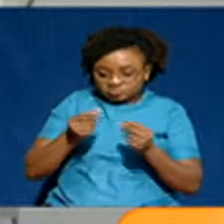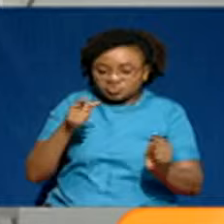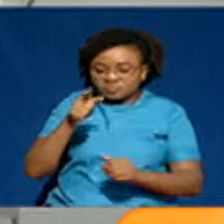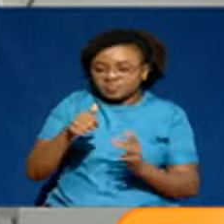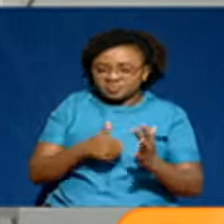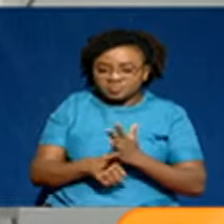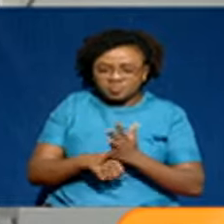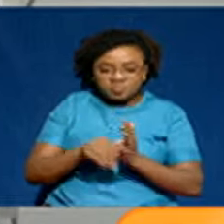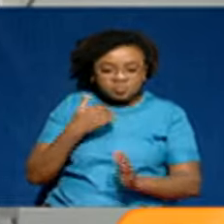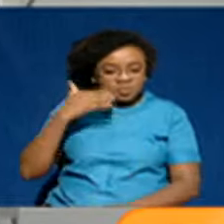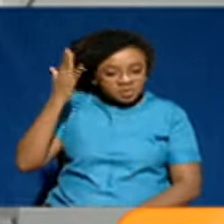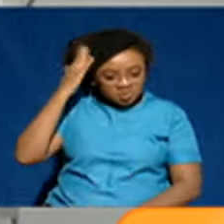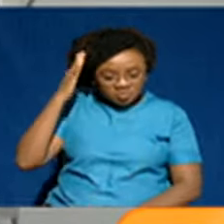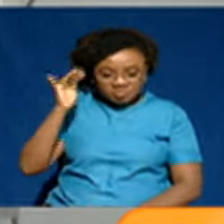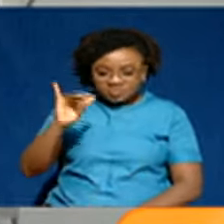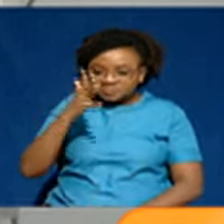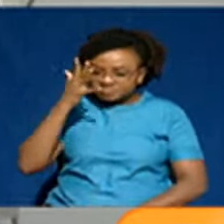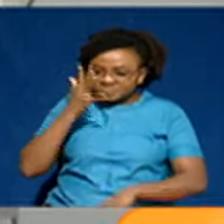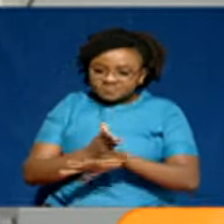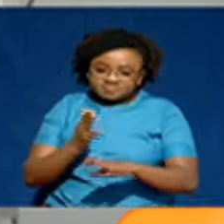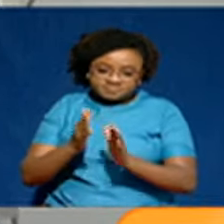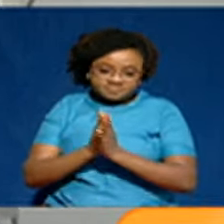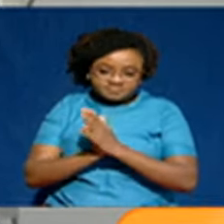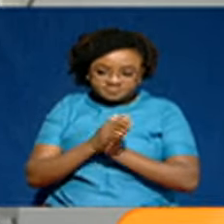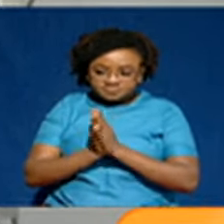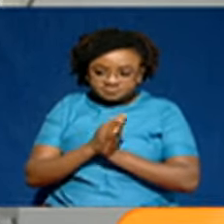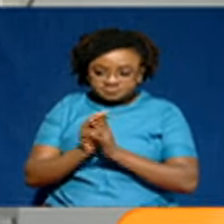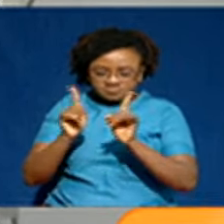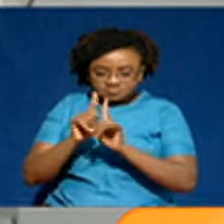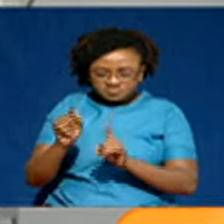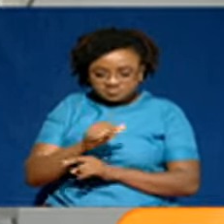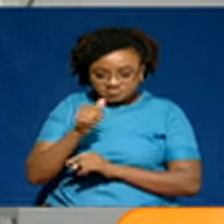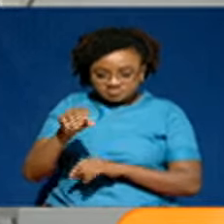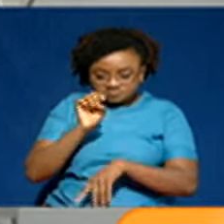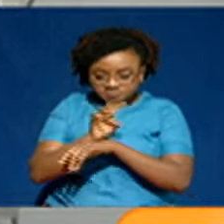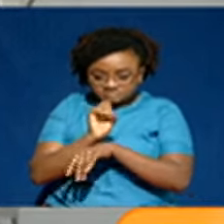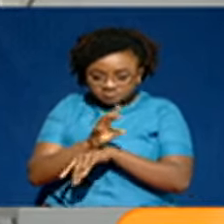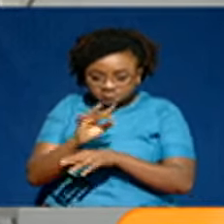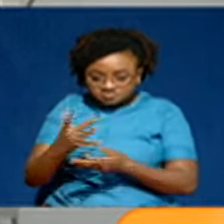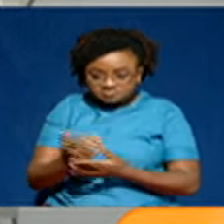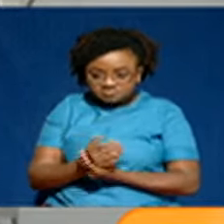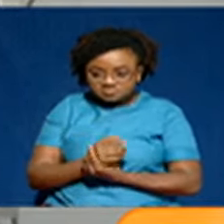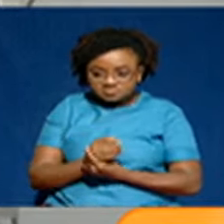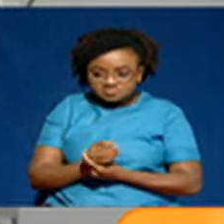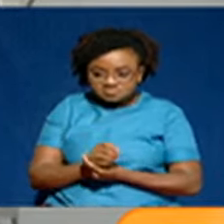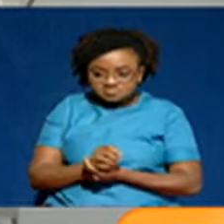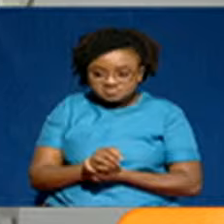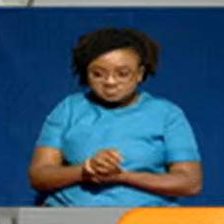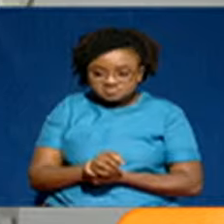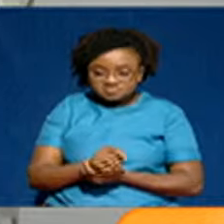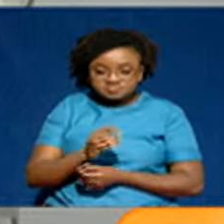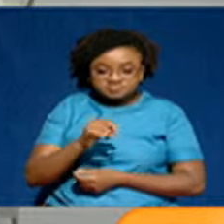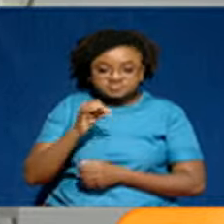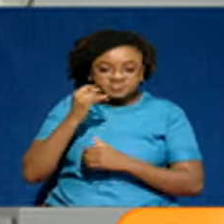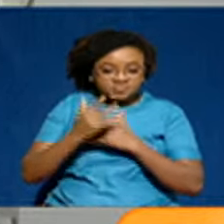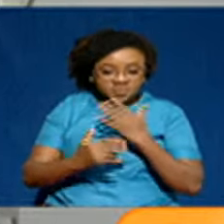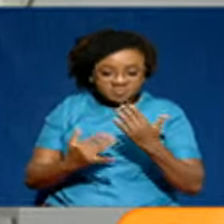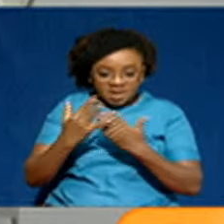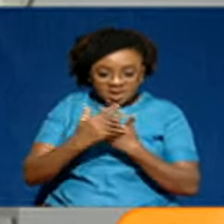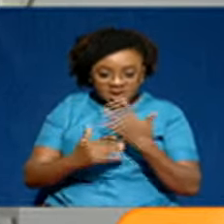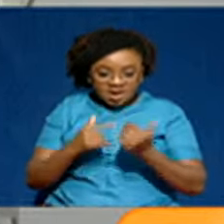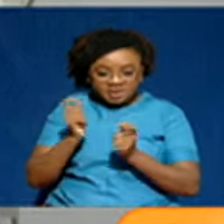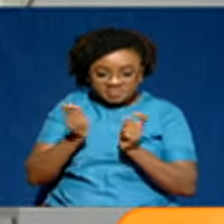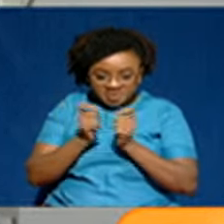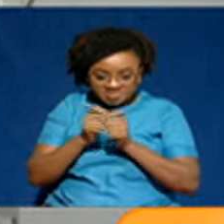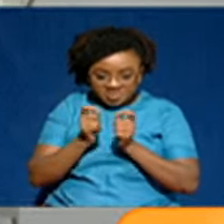know that's a terrible myth. Some are advised that painful menses is a normal